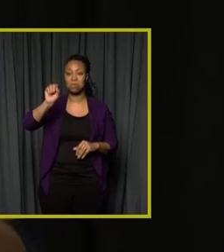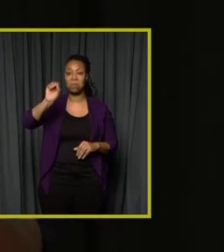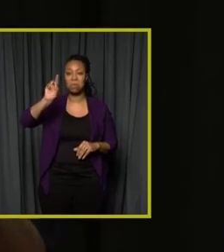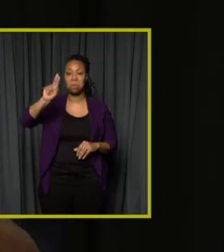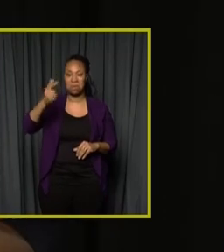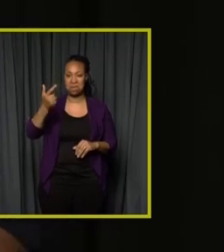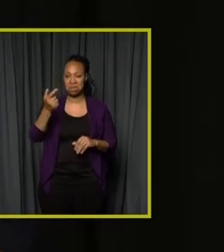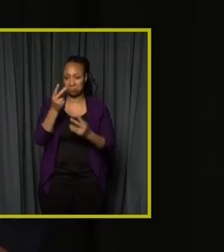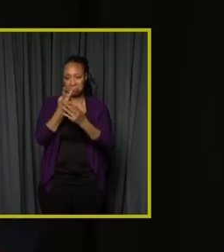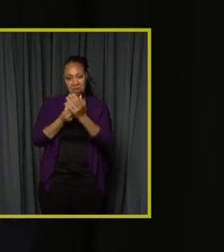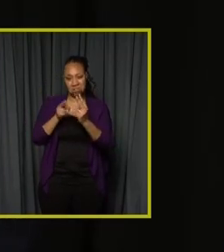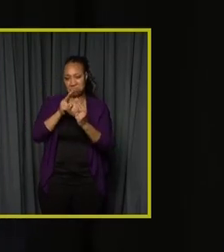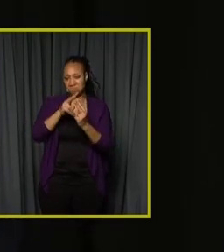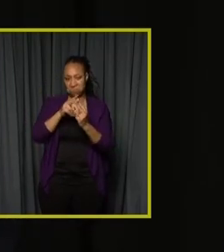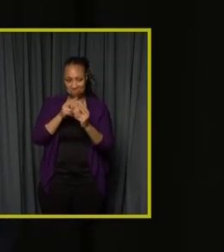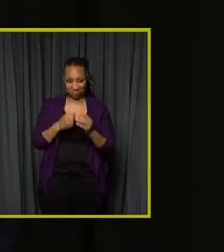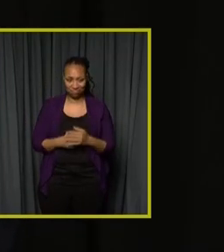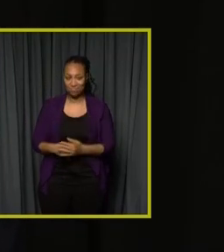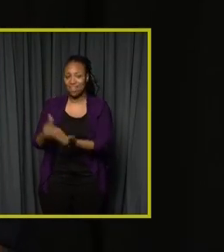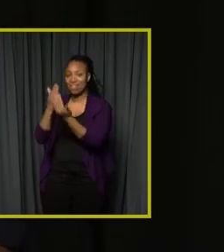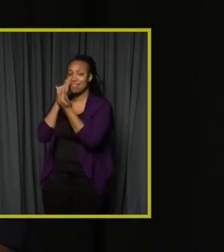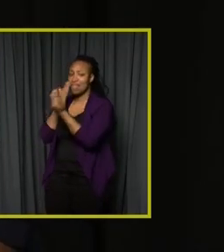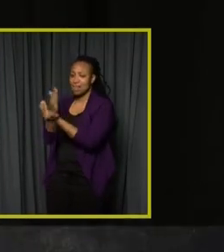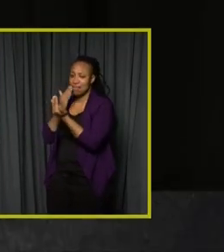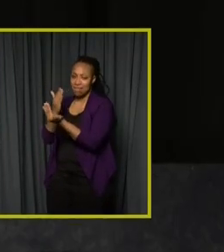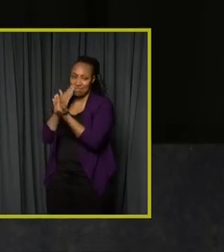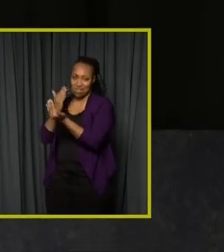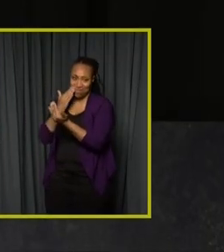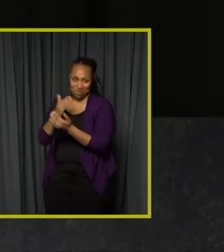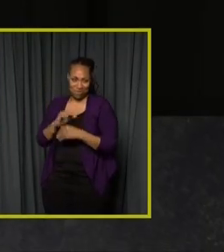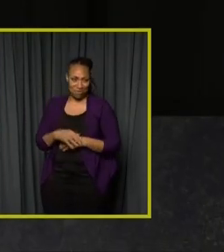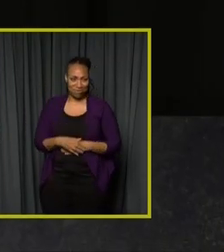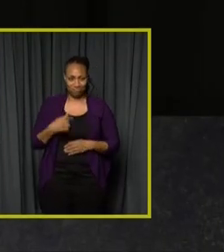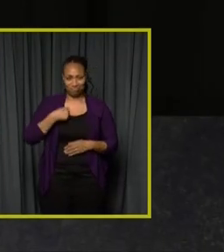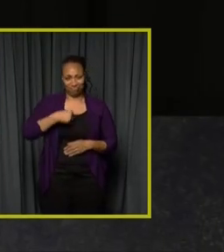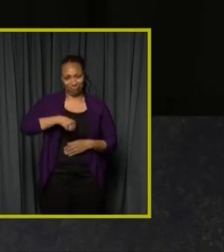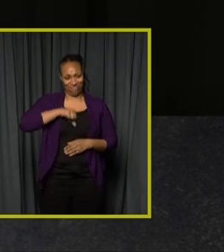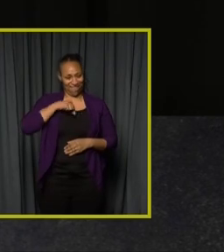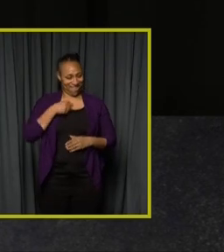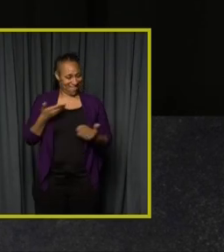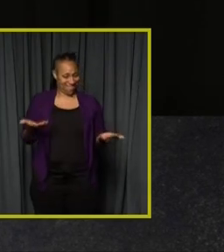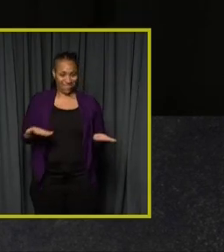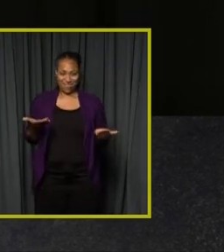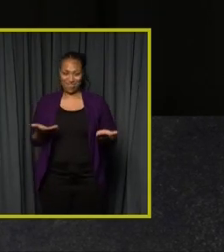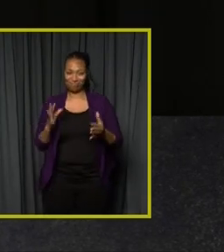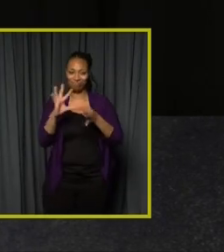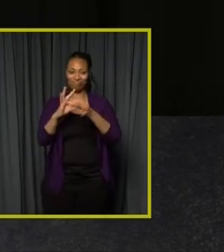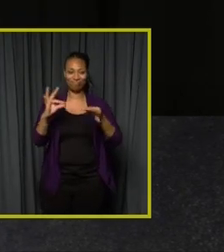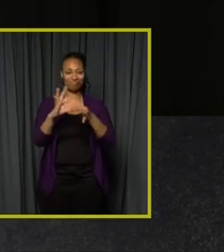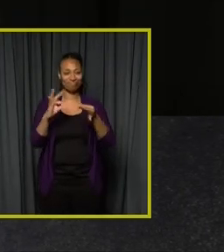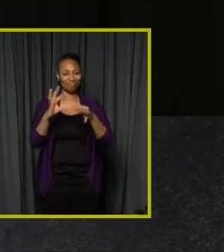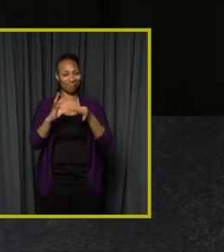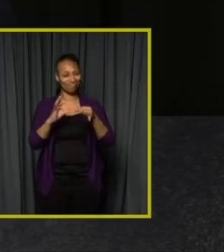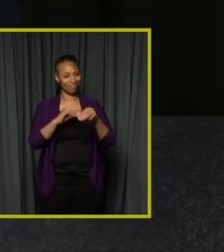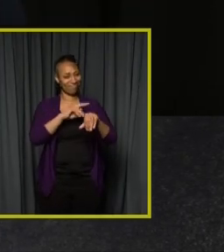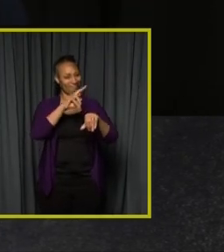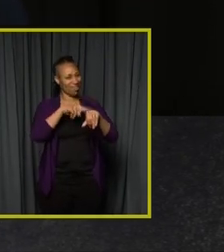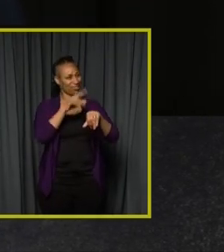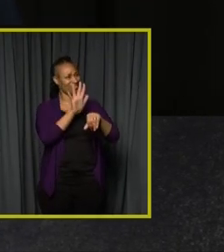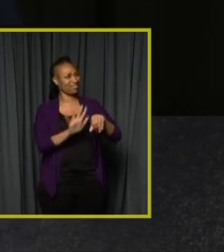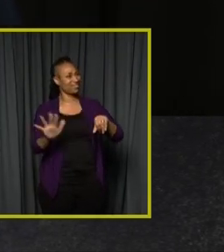nation and the world to this digital justice gathering. I'm Alvin O'Neill Jackson, Executive